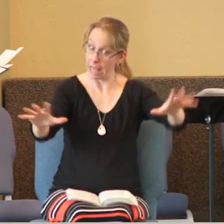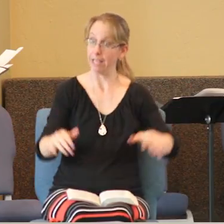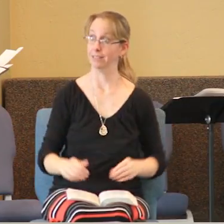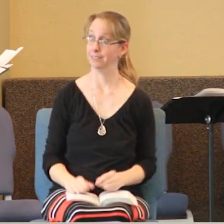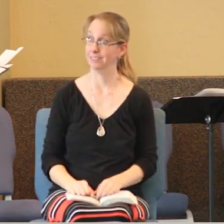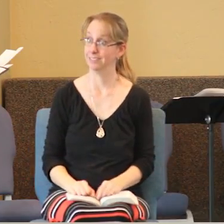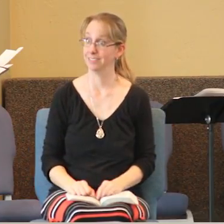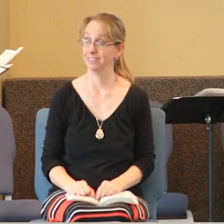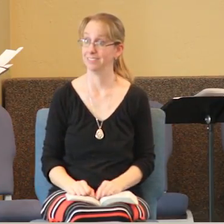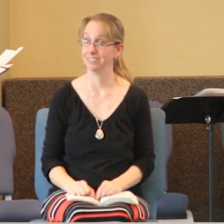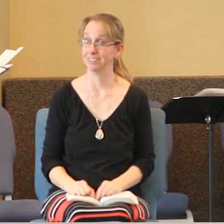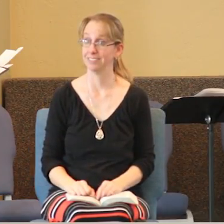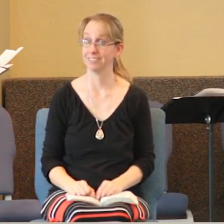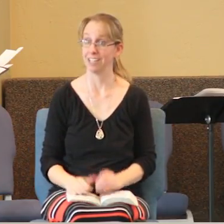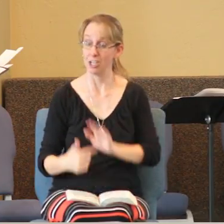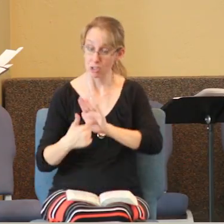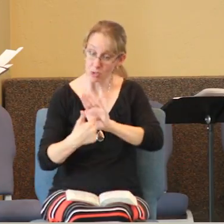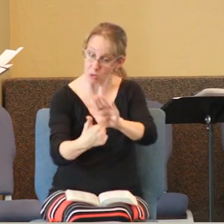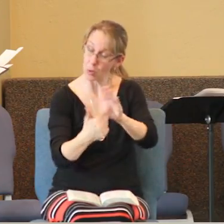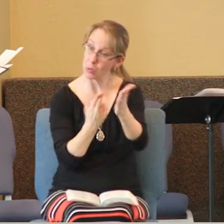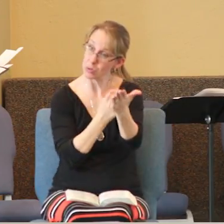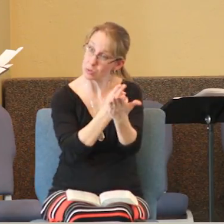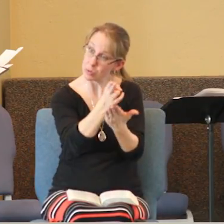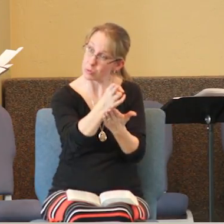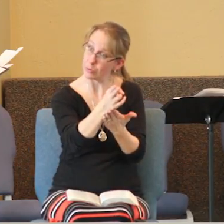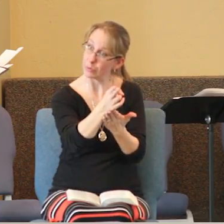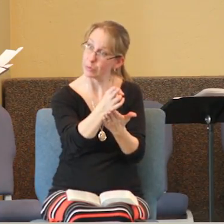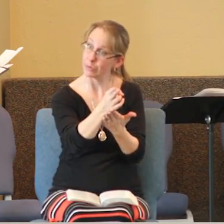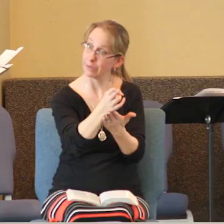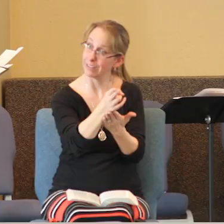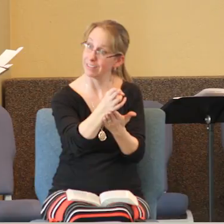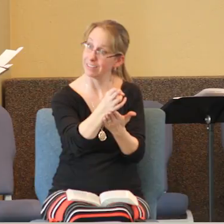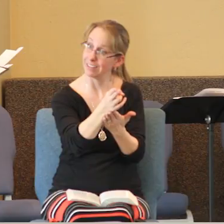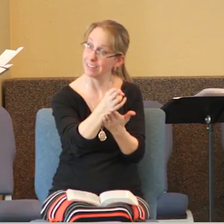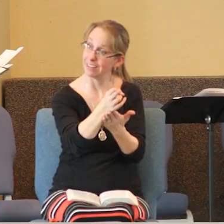Be my light. Shine my truth.